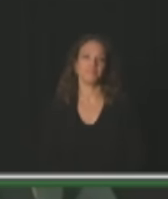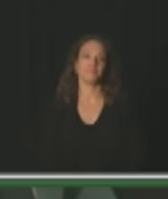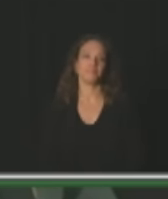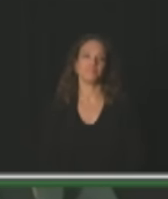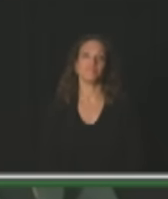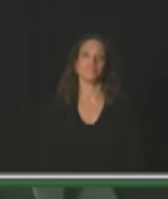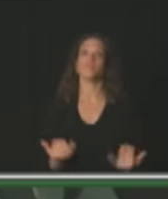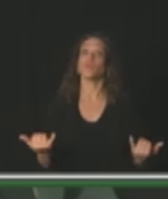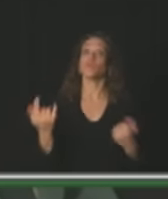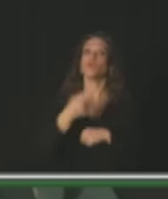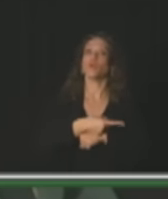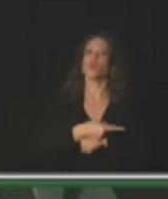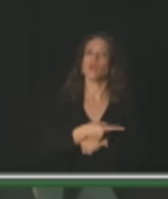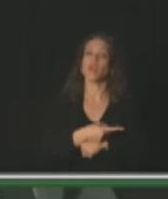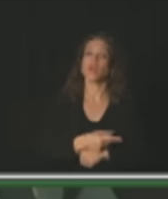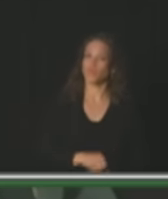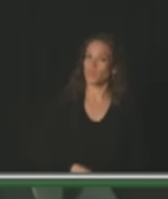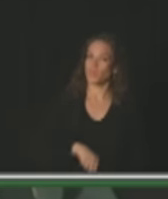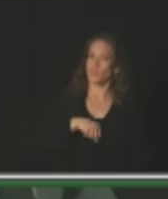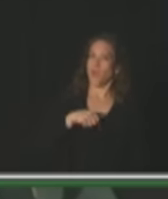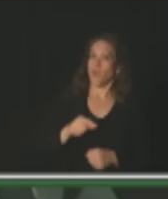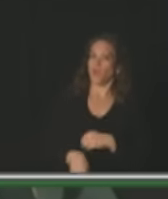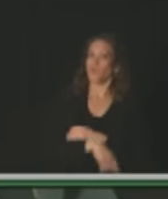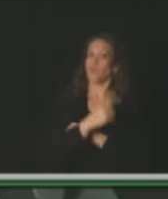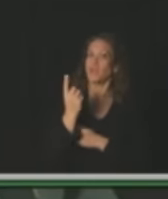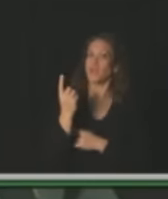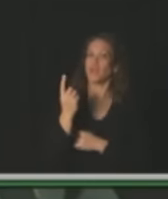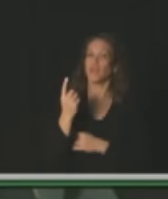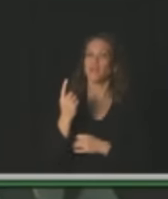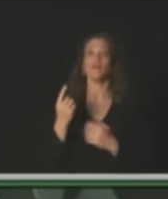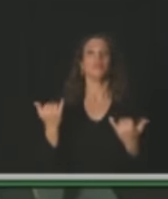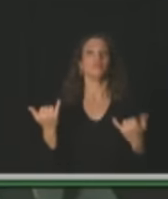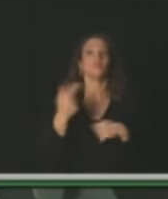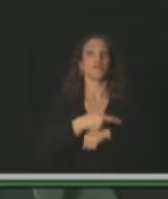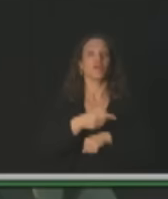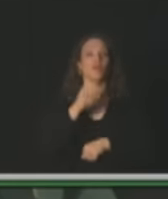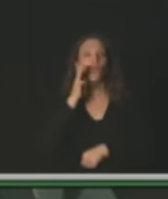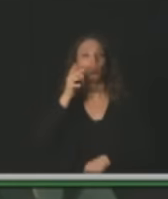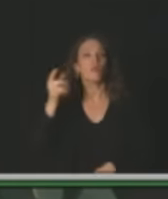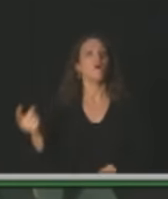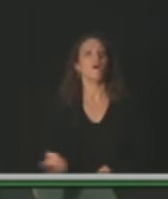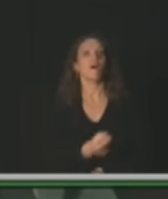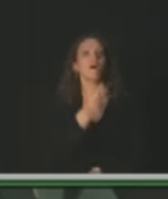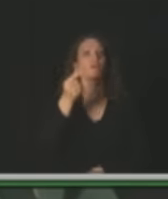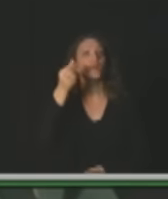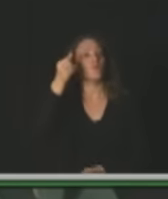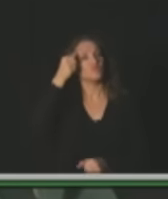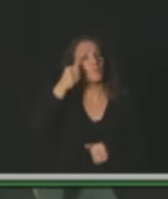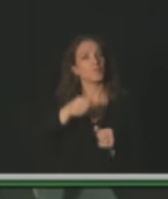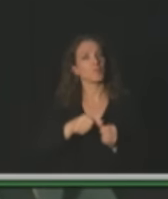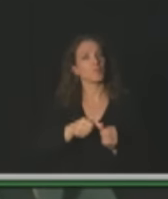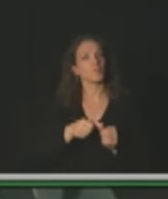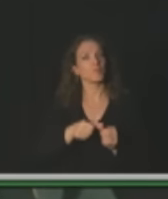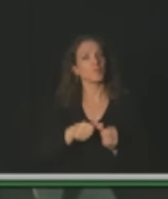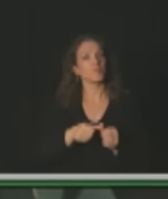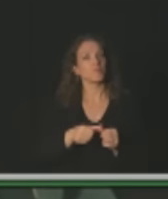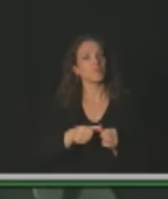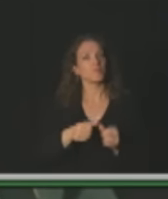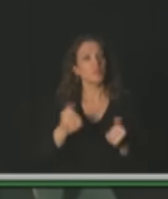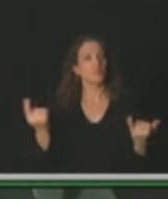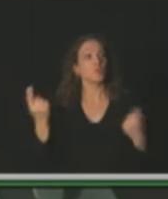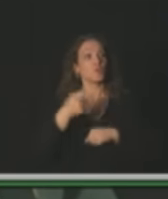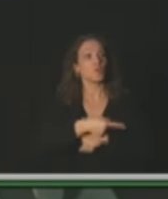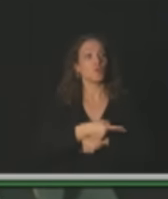Today is a proud day, a day which we will always remember. Today,